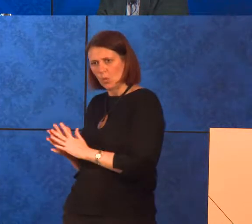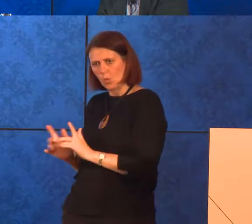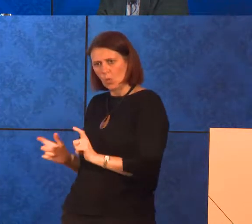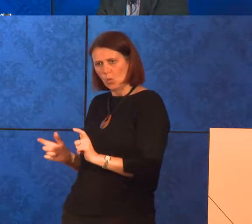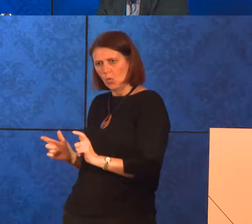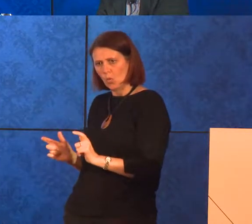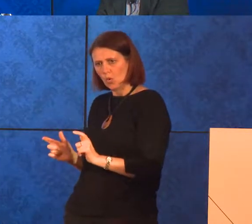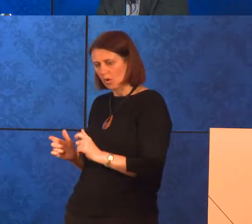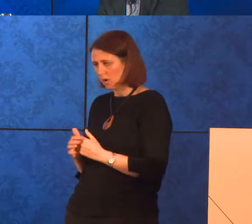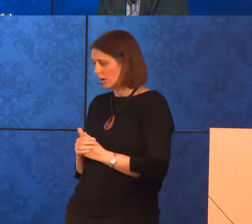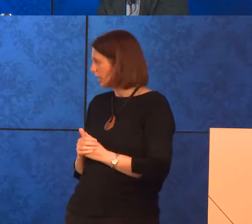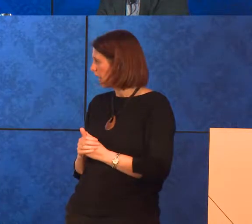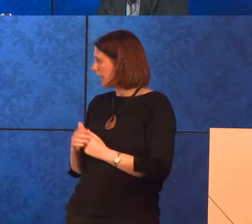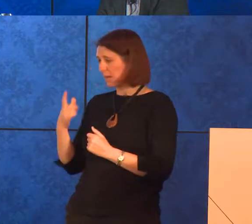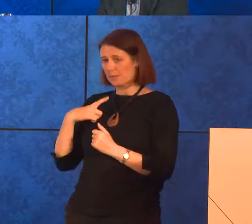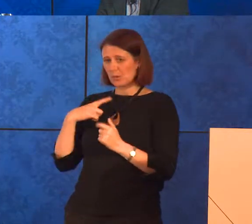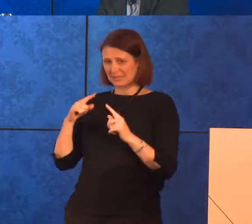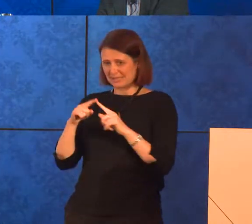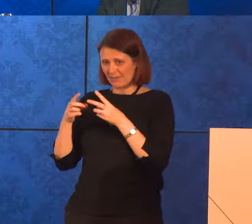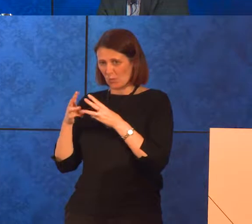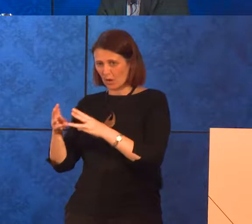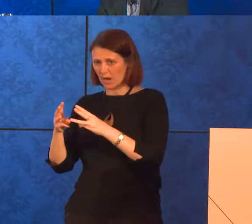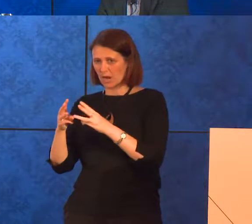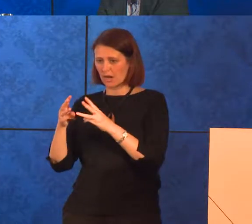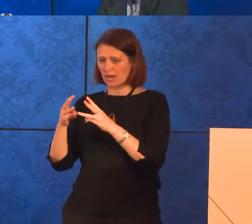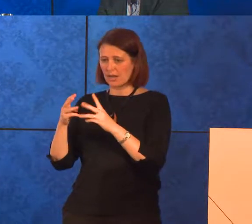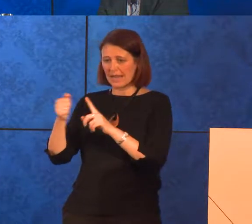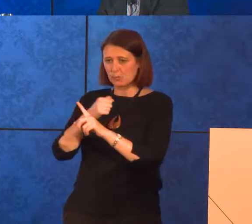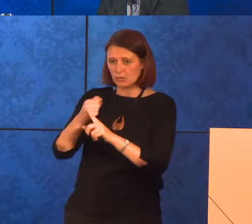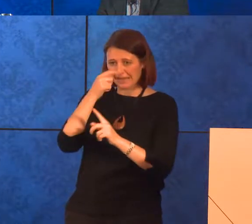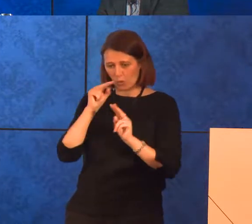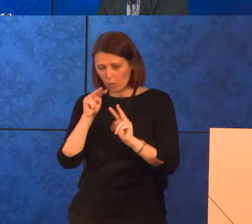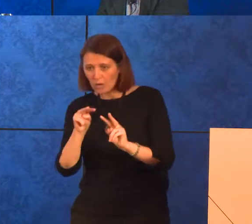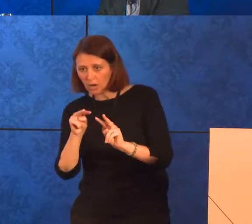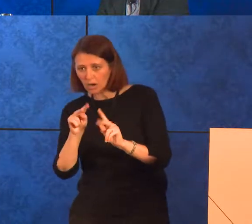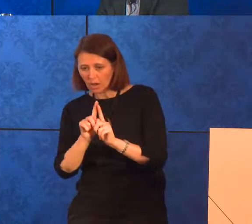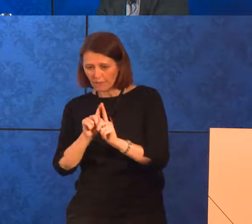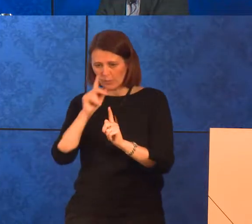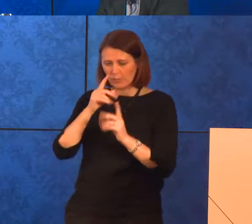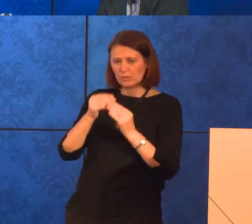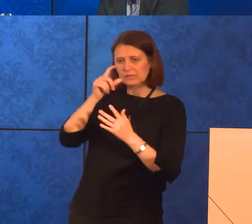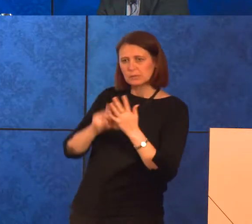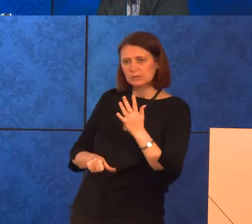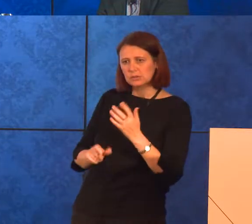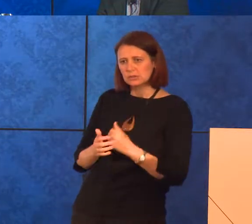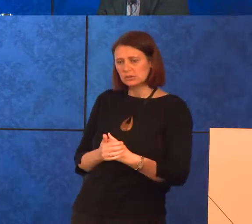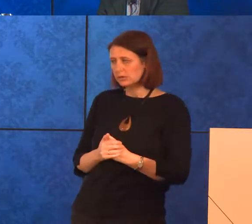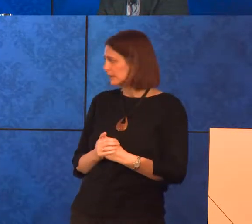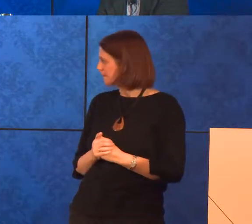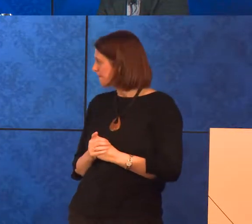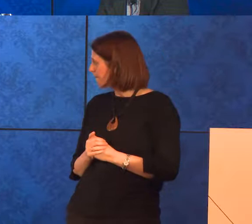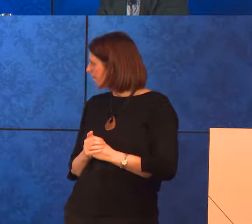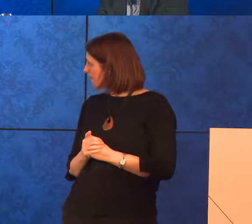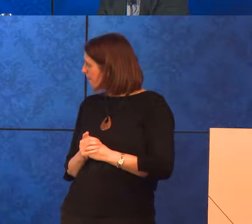the understanding in the media of the different ways abuse can look and be for people with disabilities is still pretty limited, I would